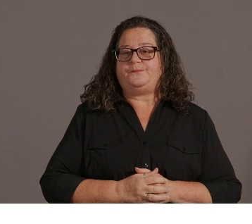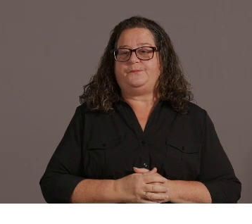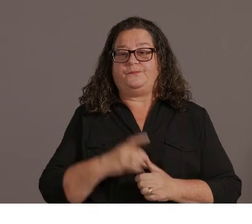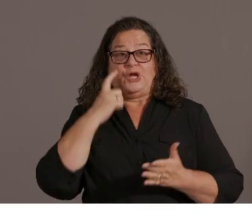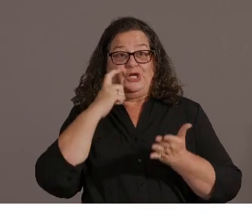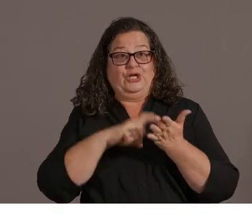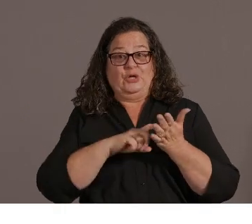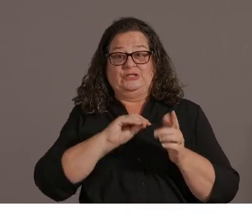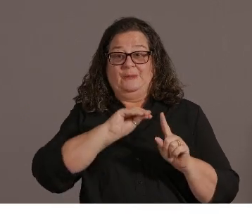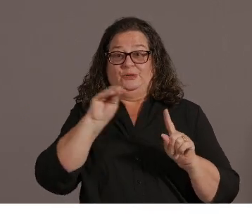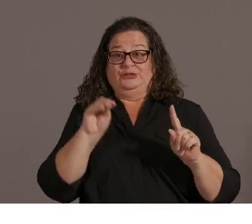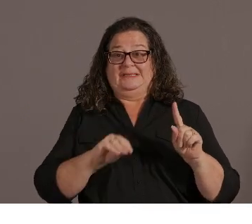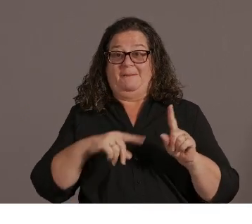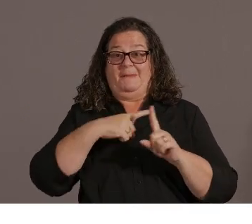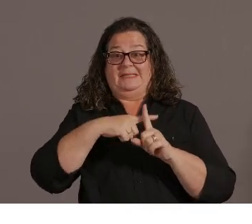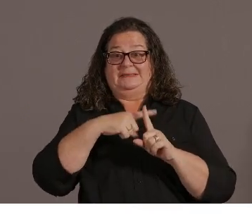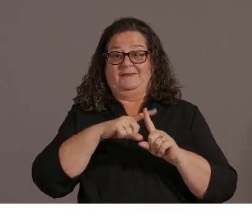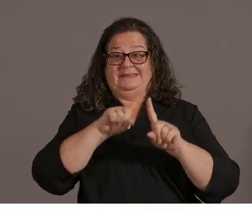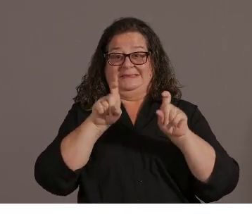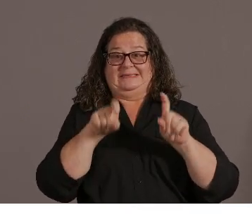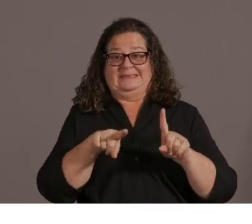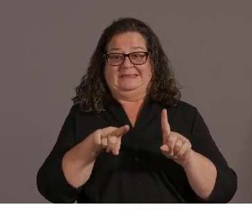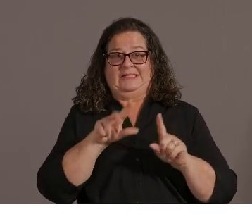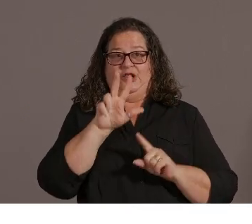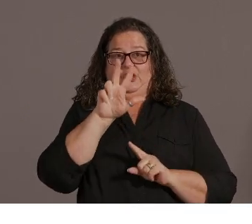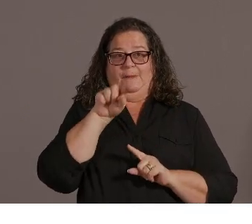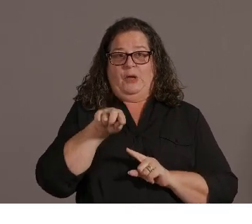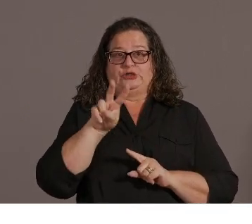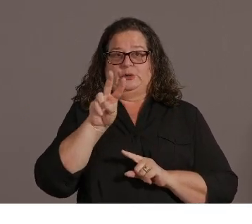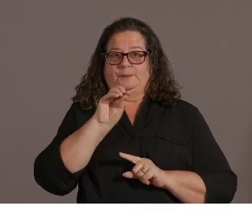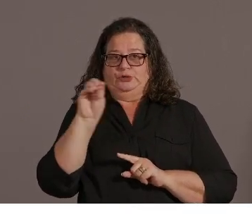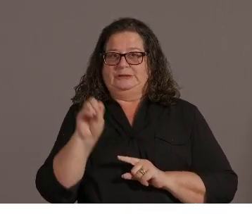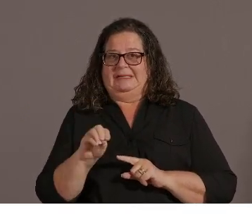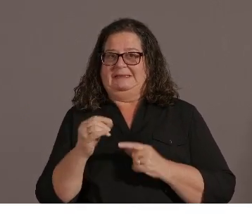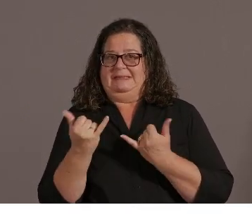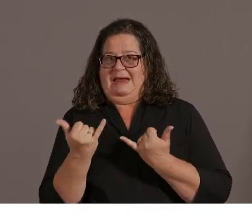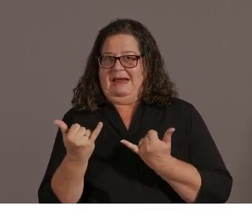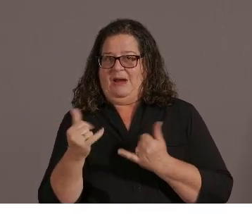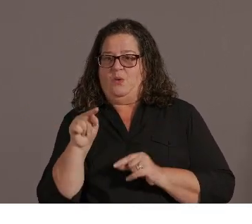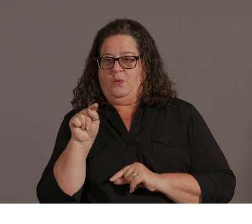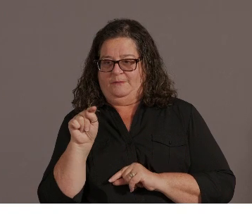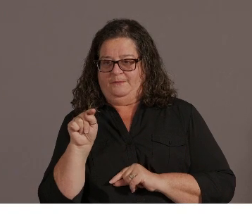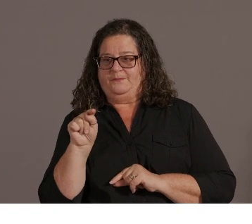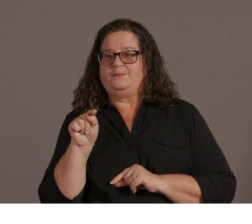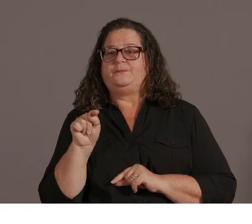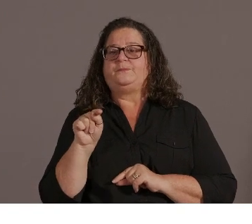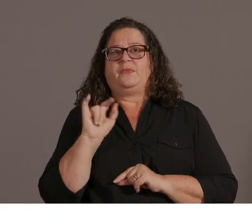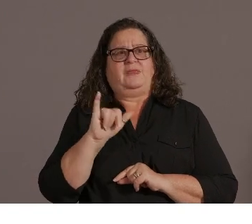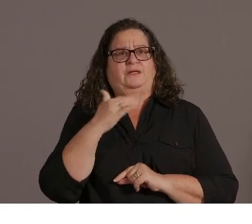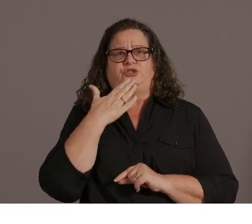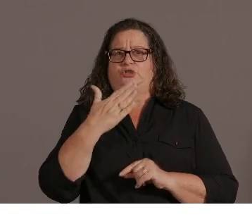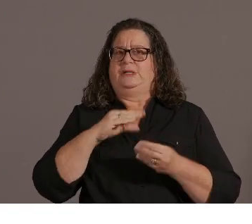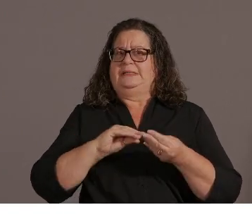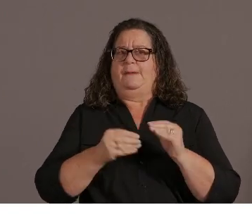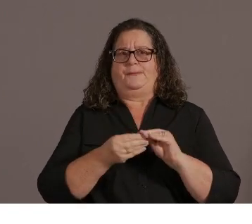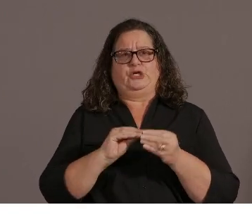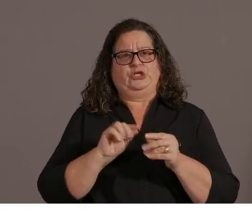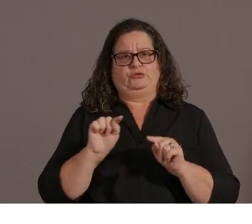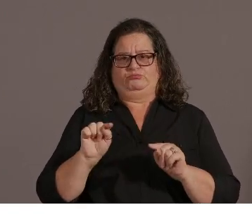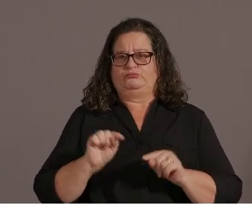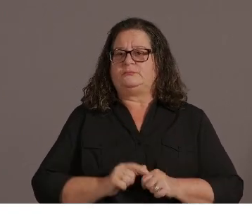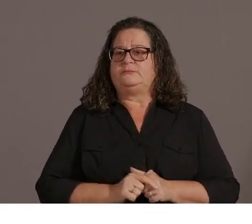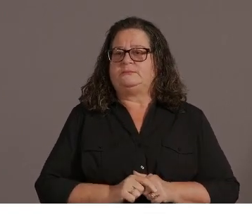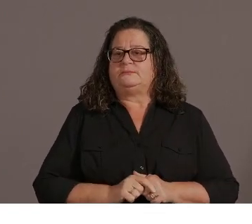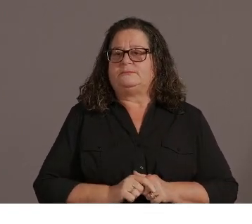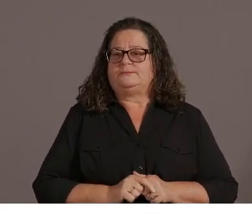about 3.2% for this current week, which is really good, and that is in the direction that we